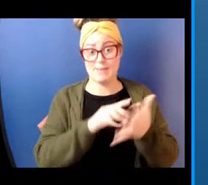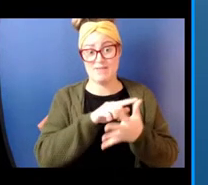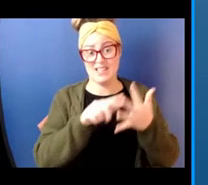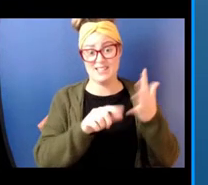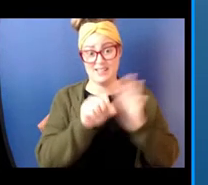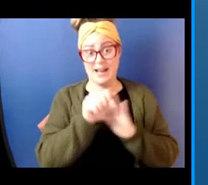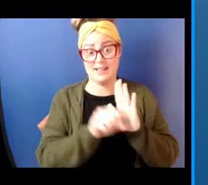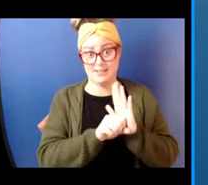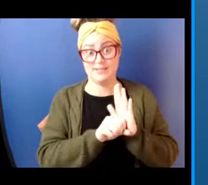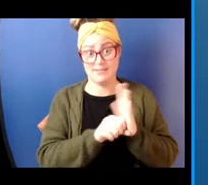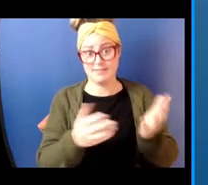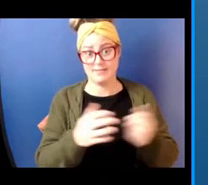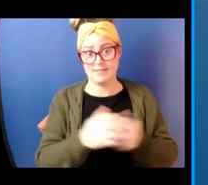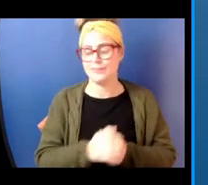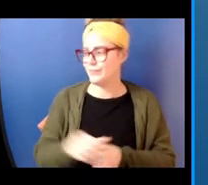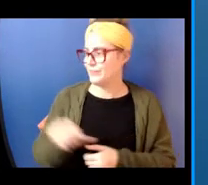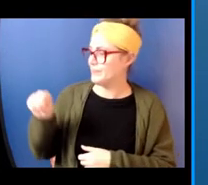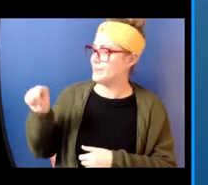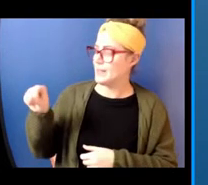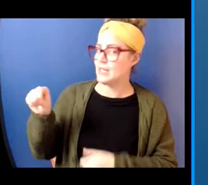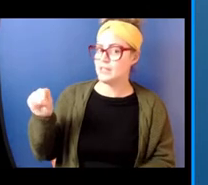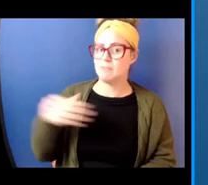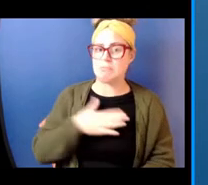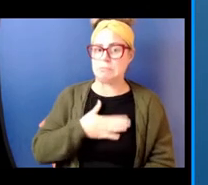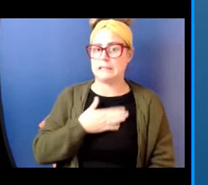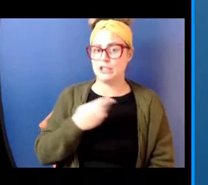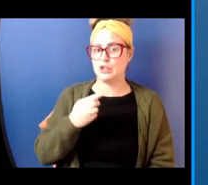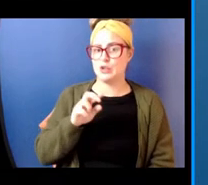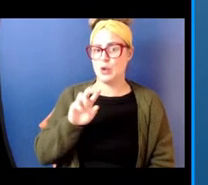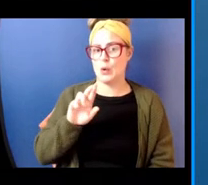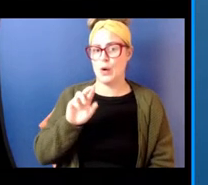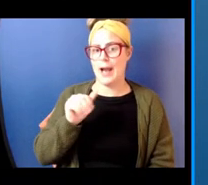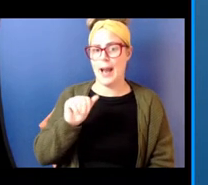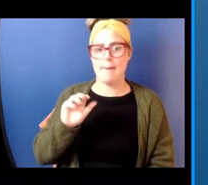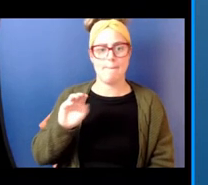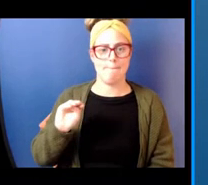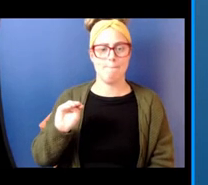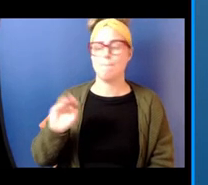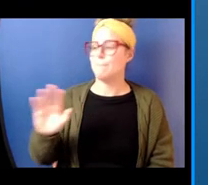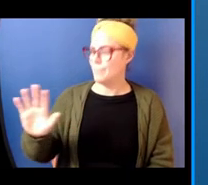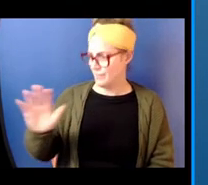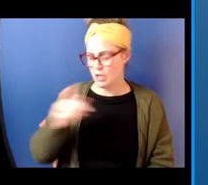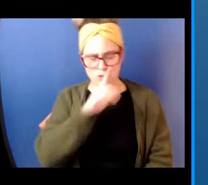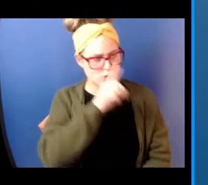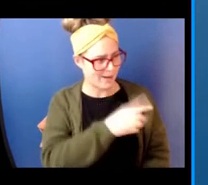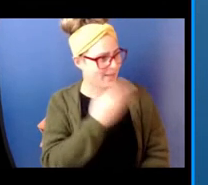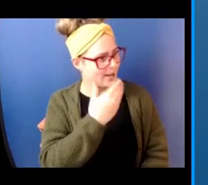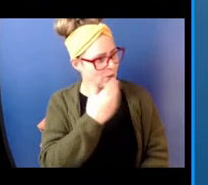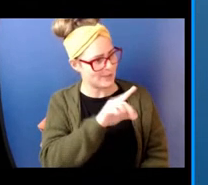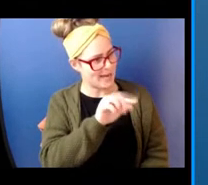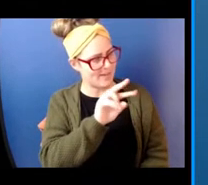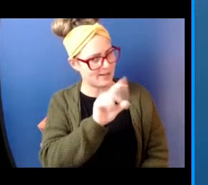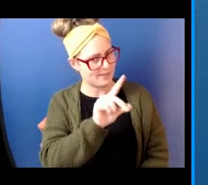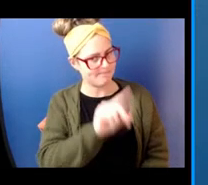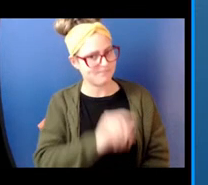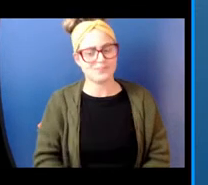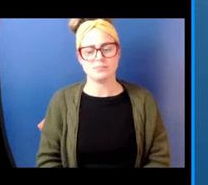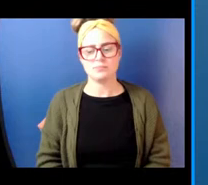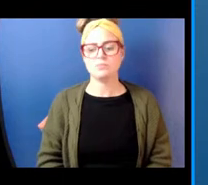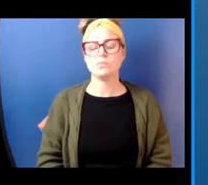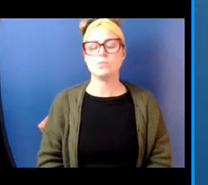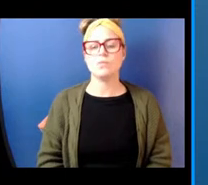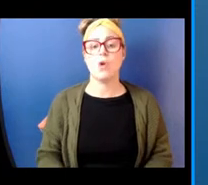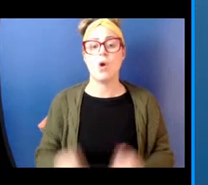yeah please uh Graham would you absolutely thank you David so all of the states